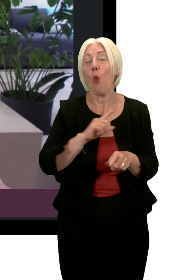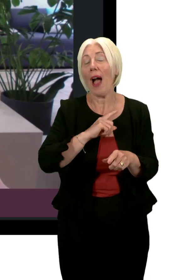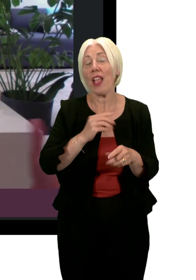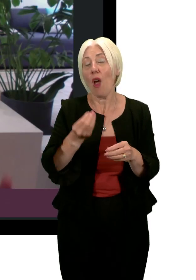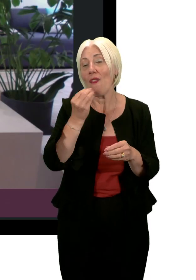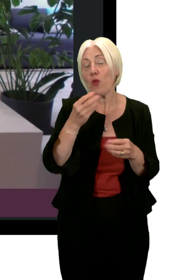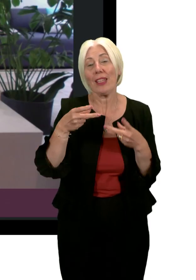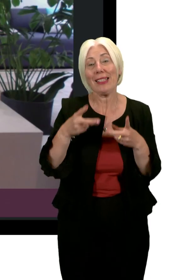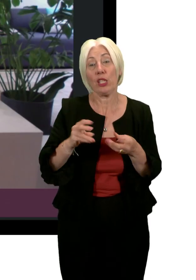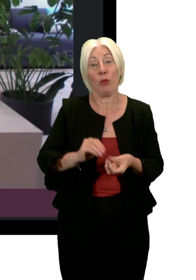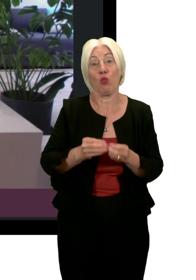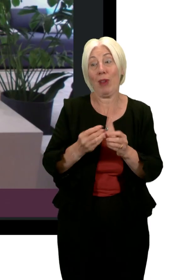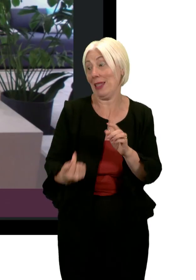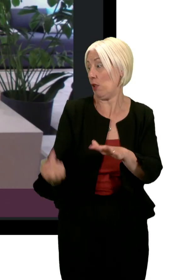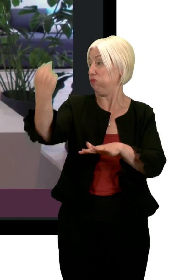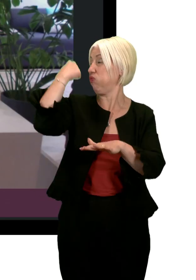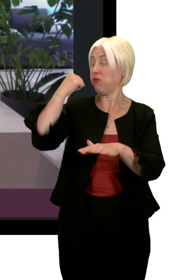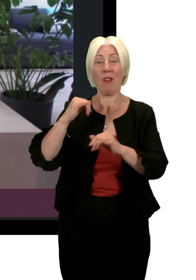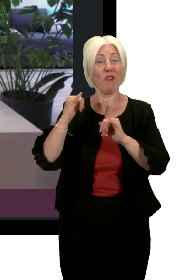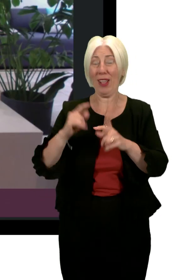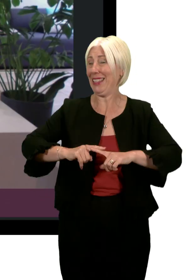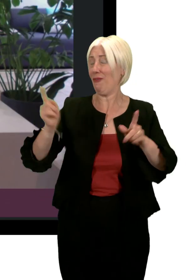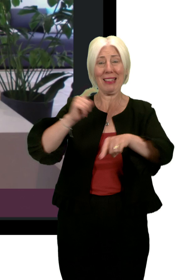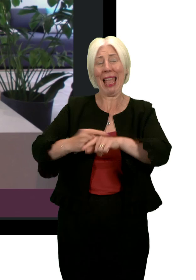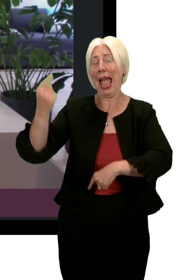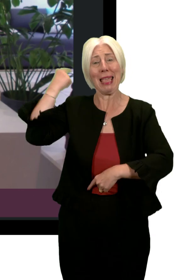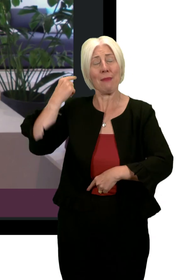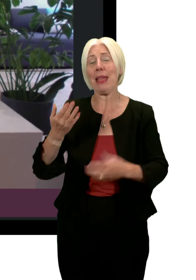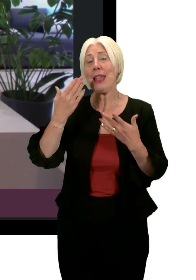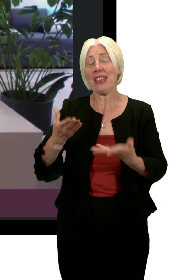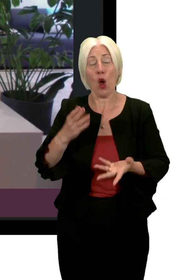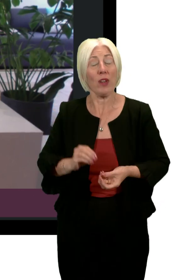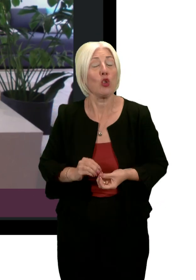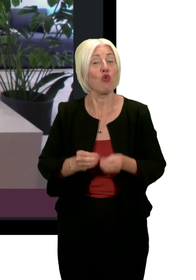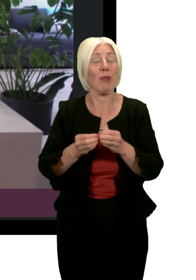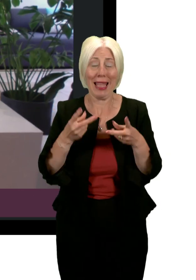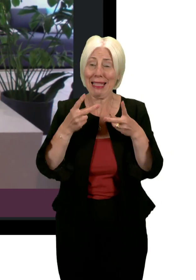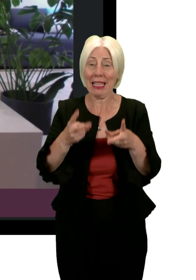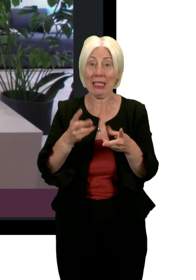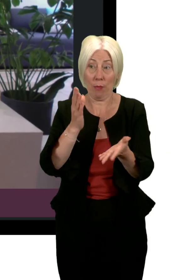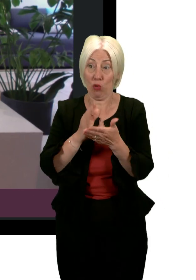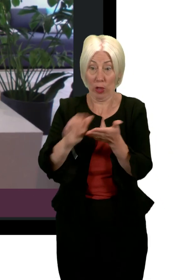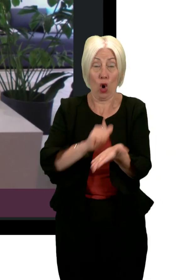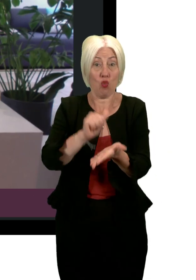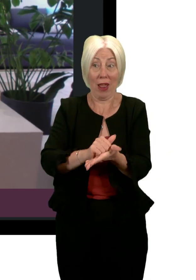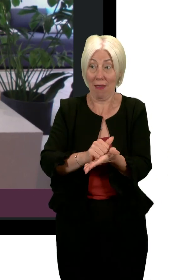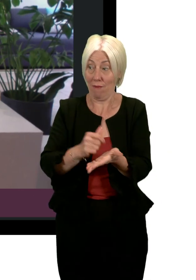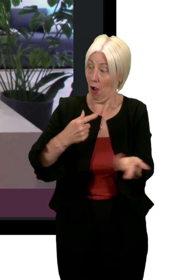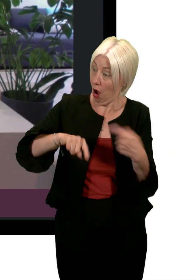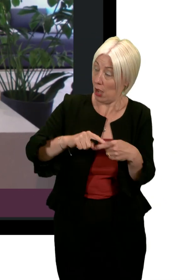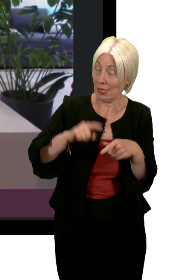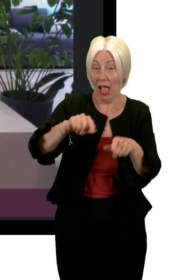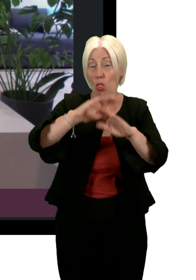different purpose. What we need to do is actually transform the system into one that is right for people and planet.